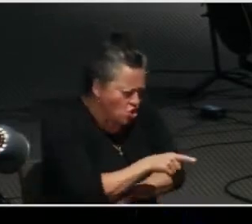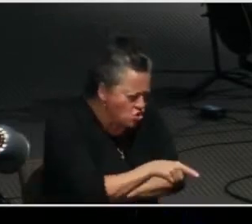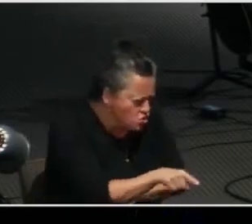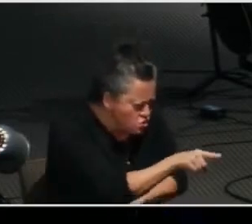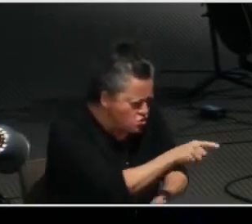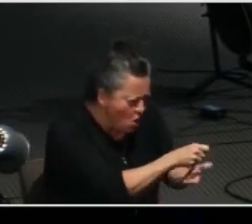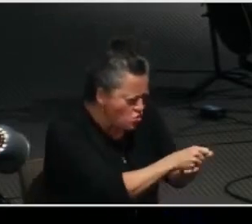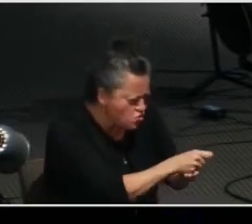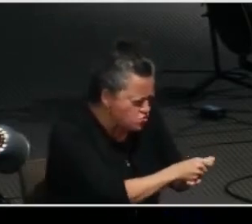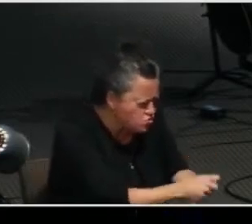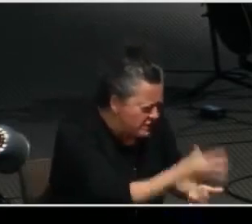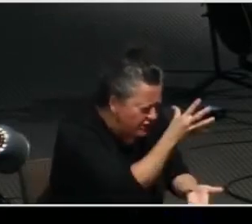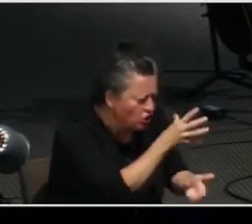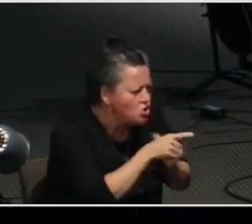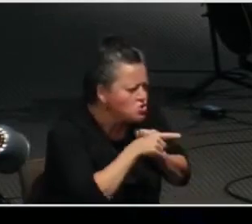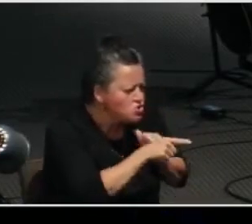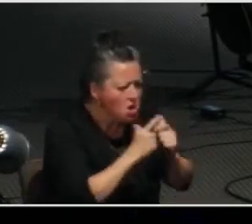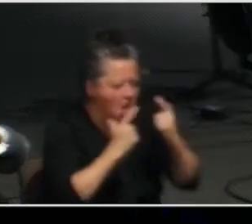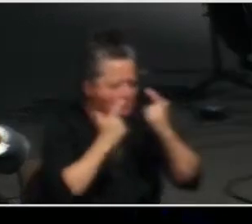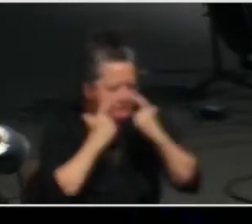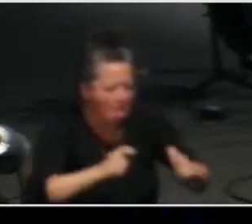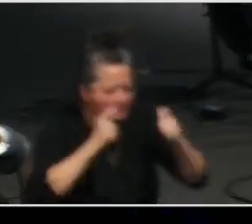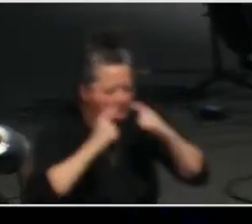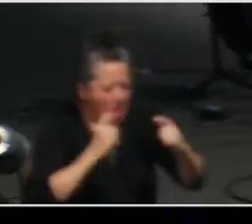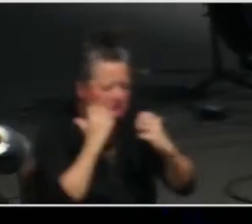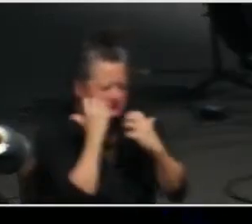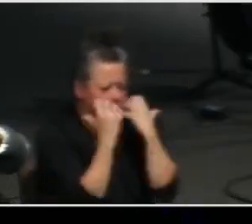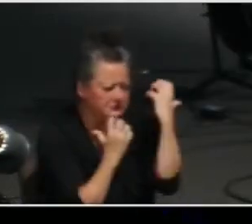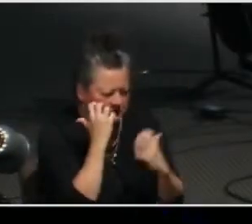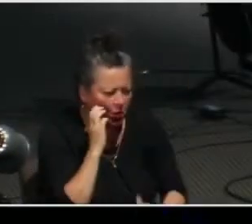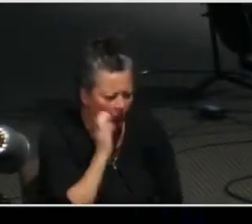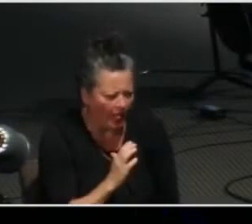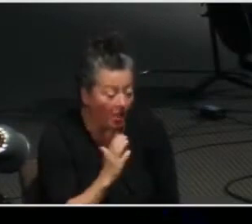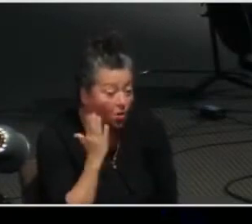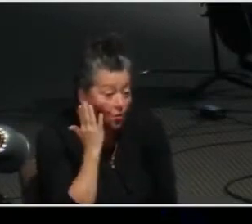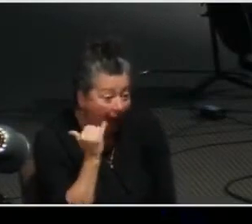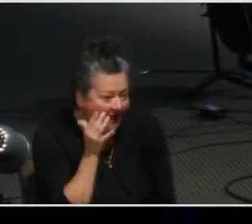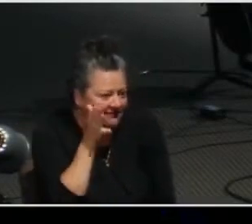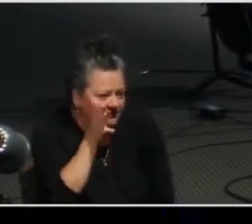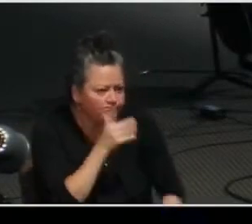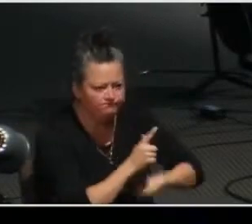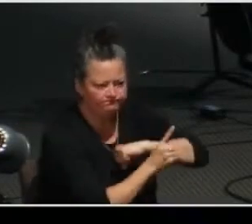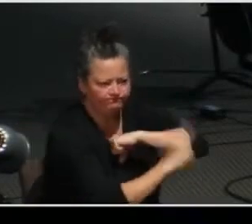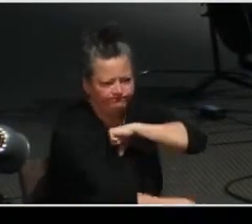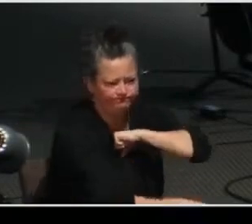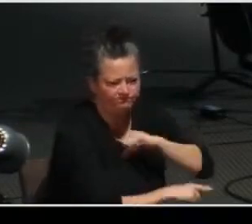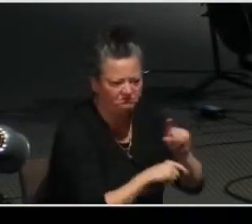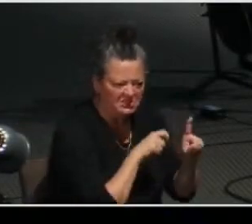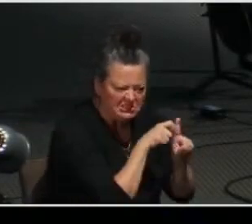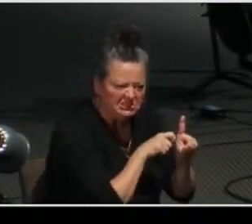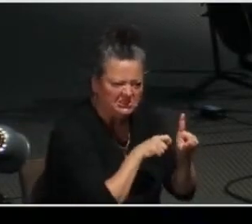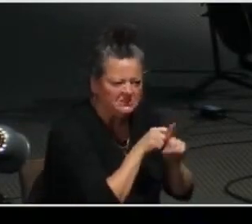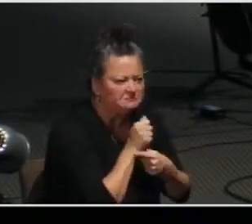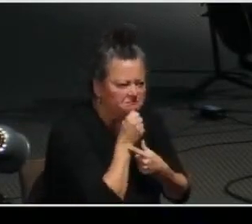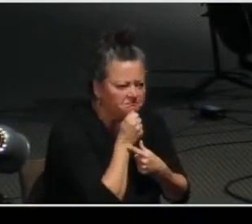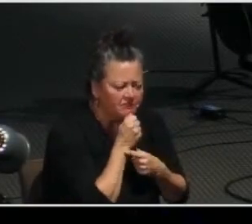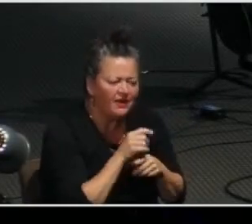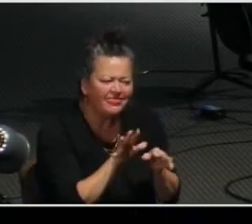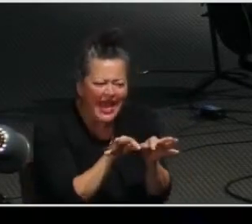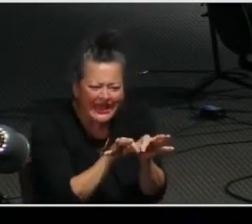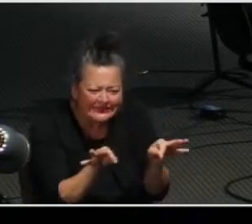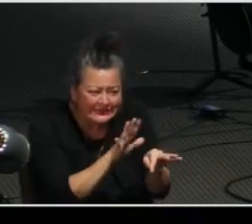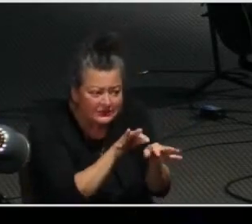the miseries that are coming upon you." This is Old Testament prophetic language.